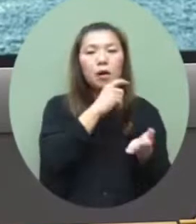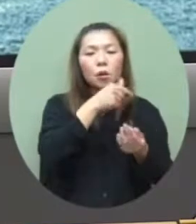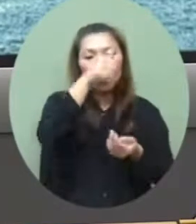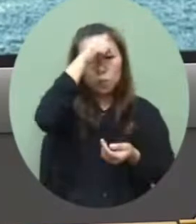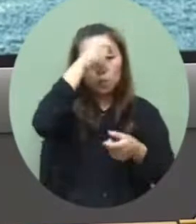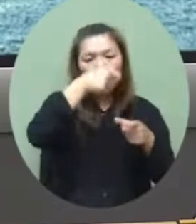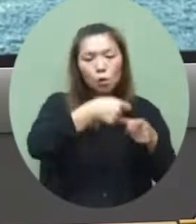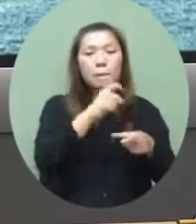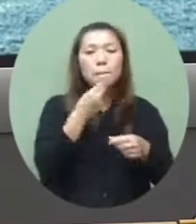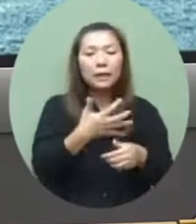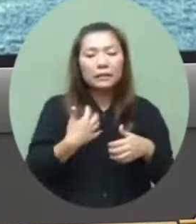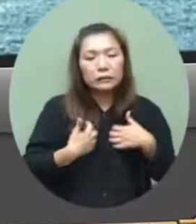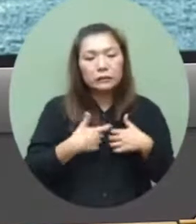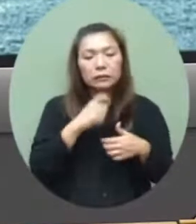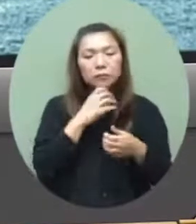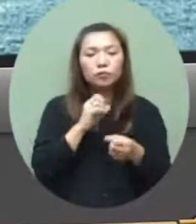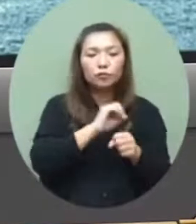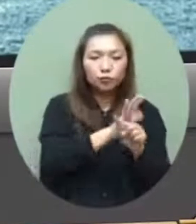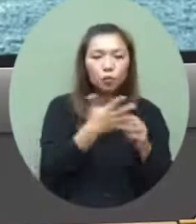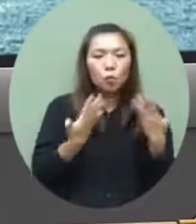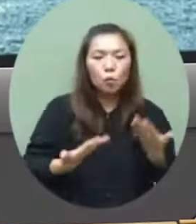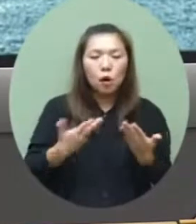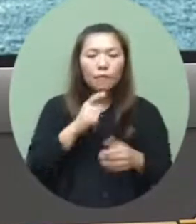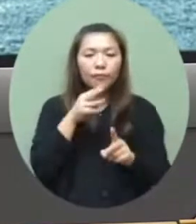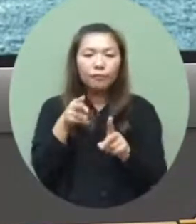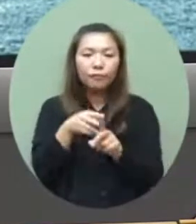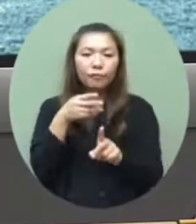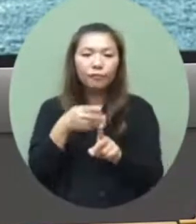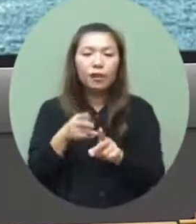and convalescence, we will